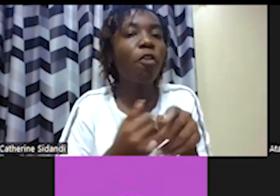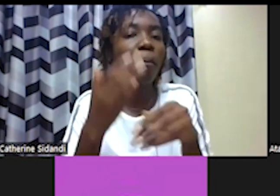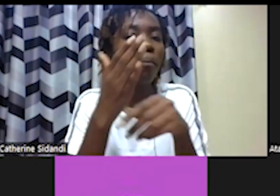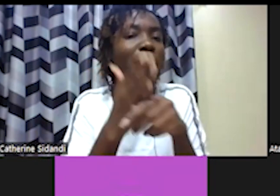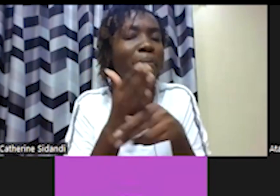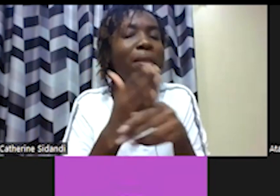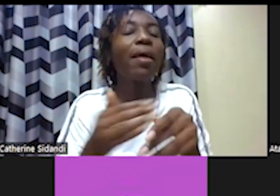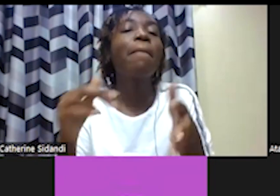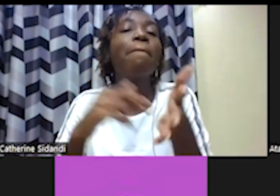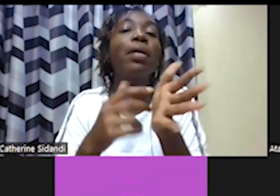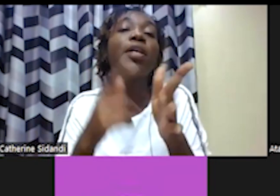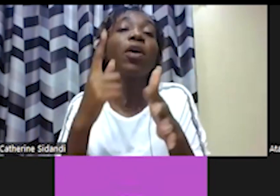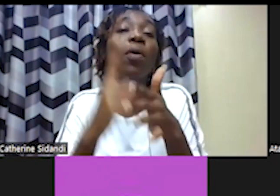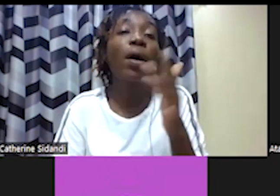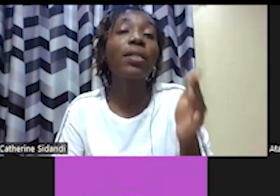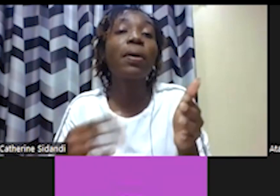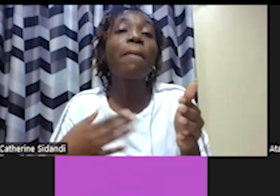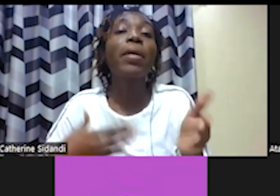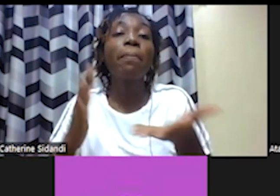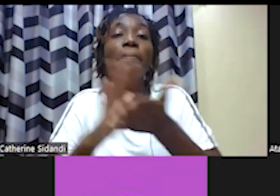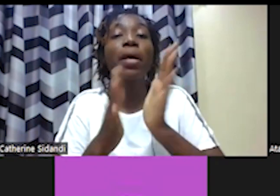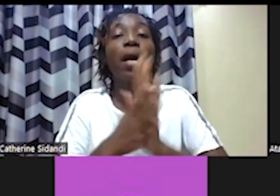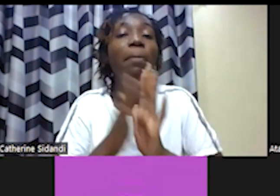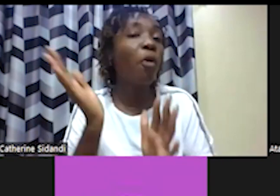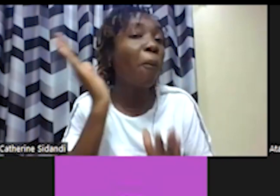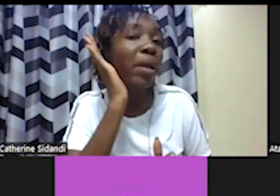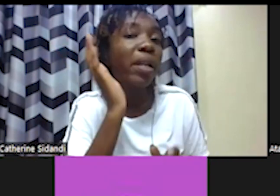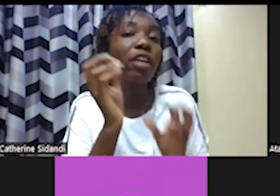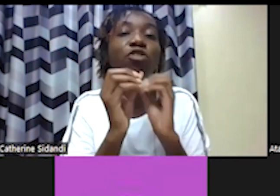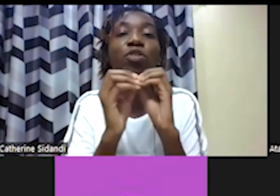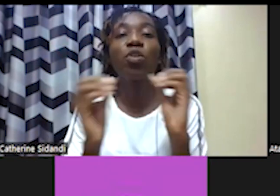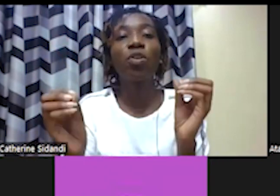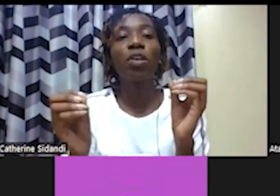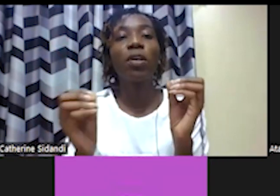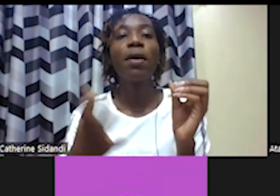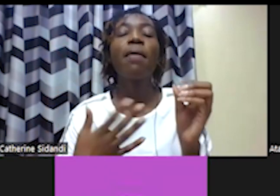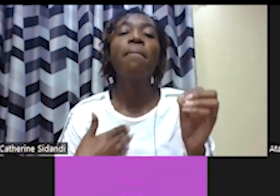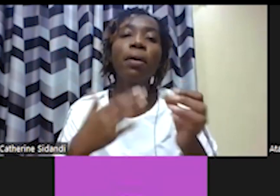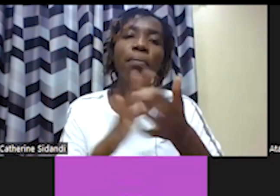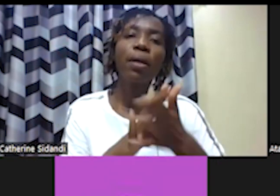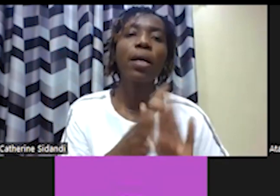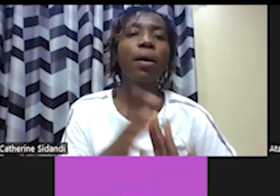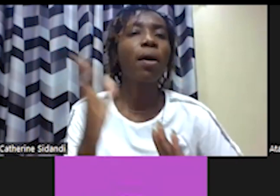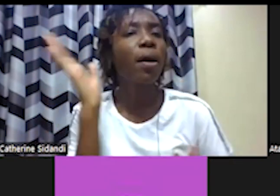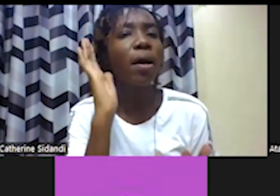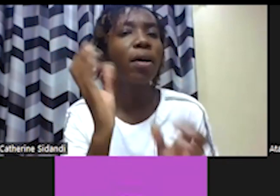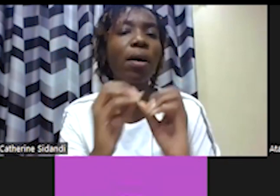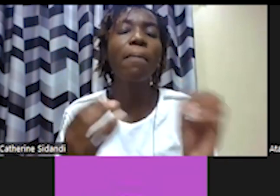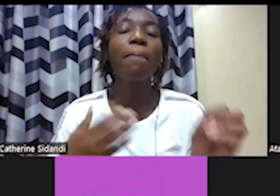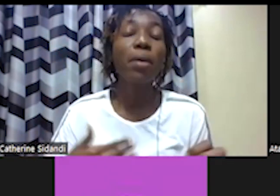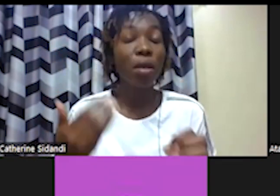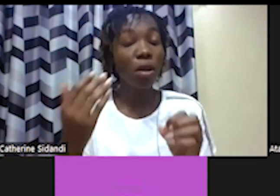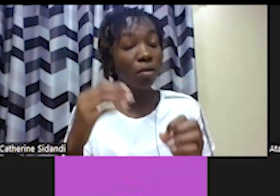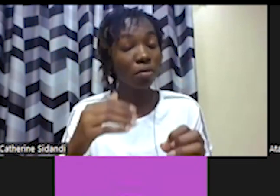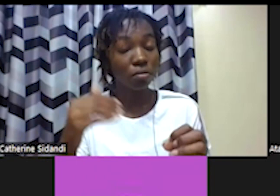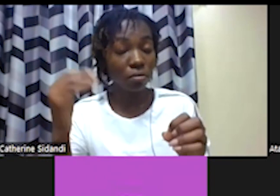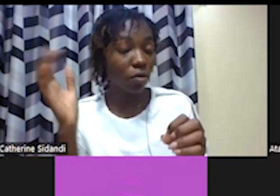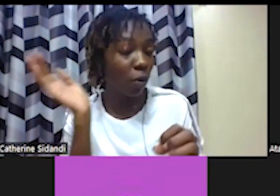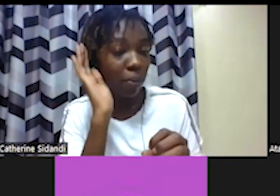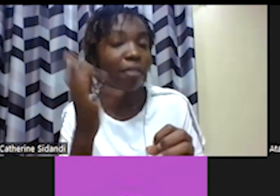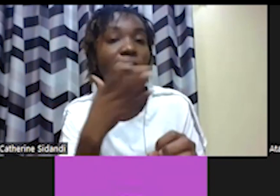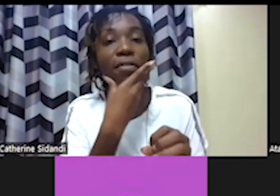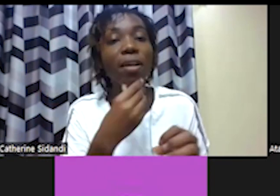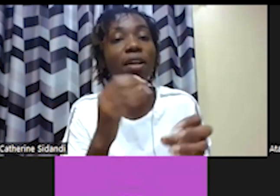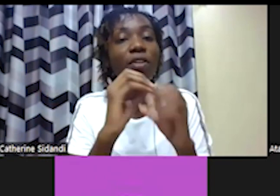I became disobedient. Being disobedient, and I disobeyed my father. And so our relationship was